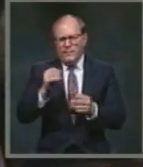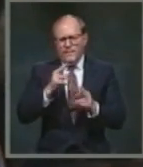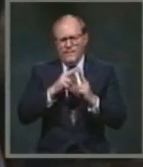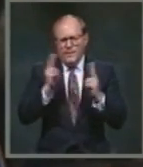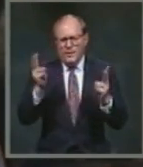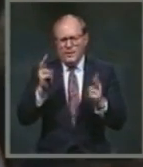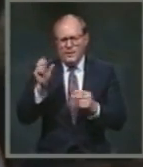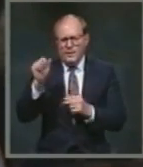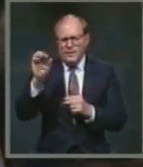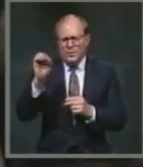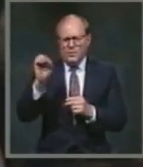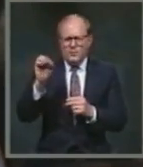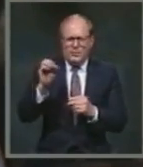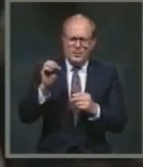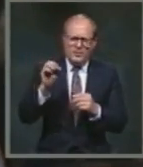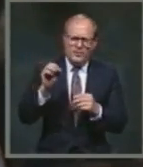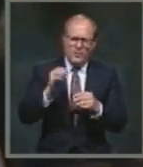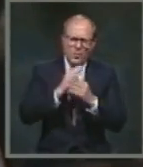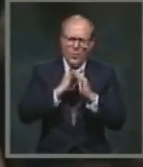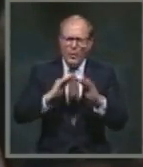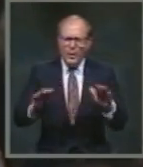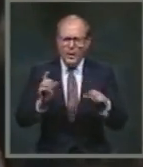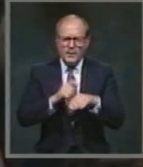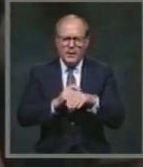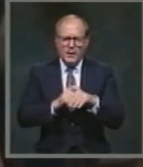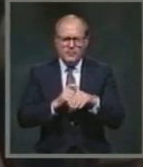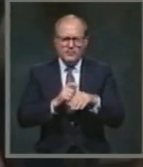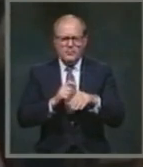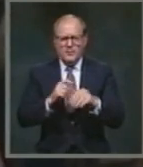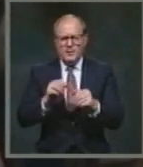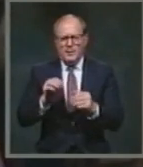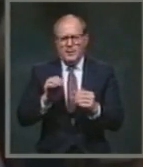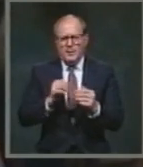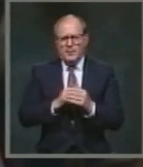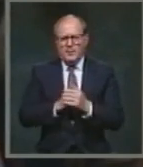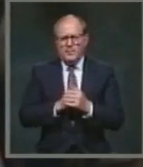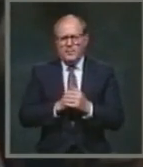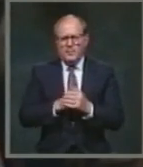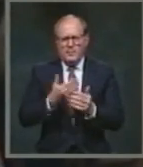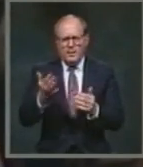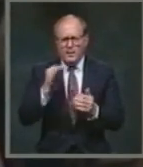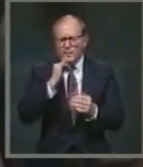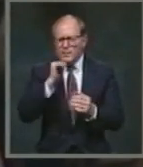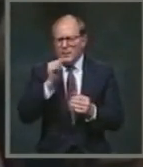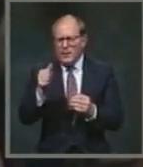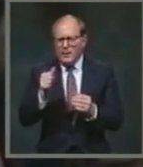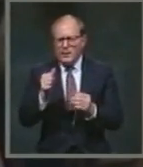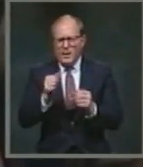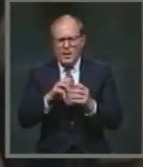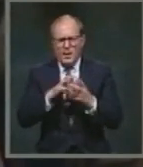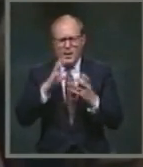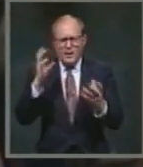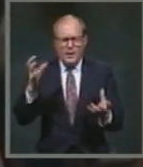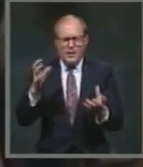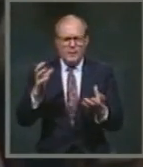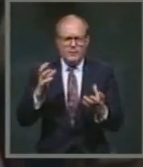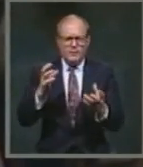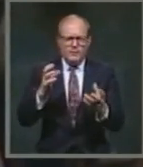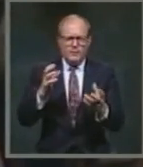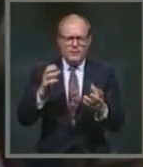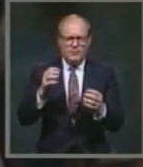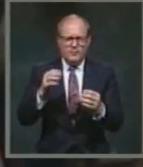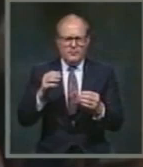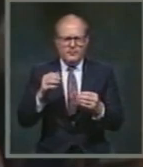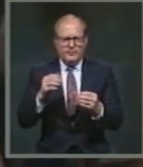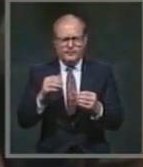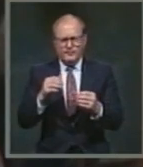actually. Doesn't appeal to the people who have to be amused in worship. There isn't a lot of hilarity about it. Rather, it's a